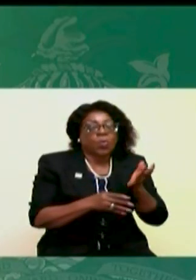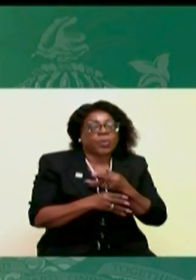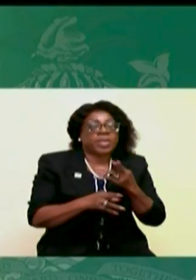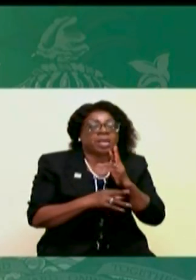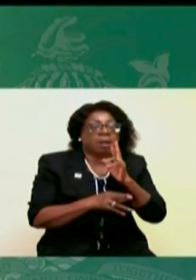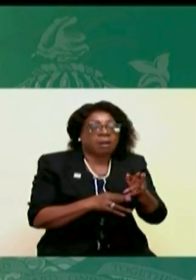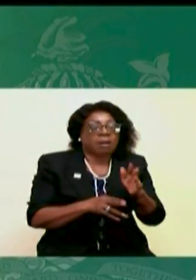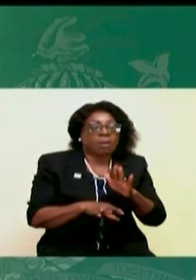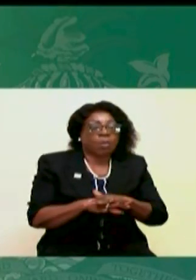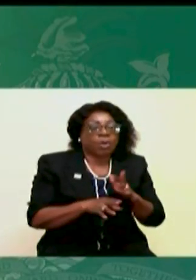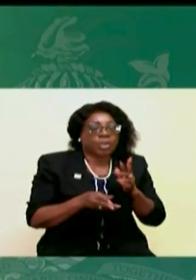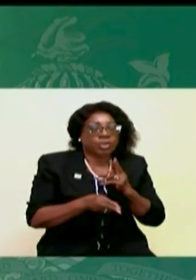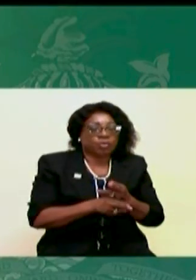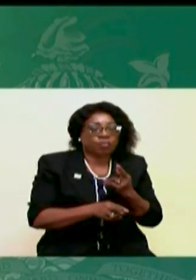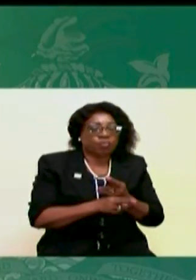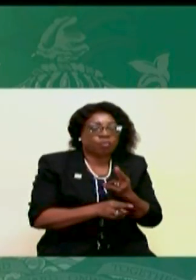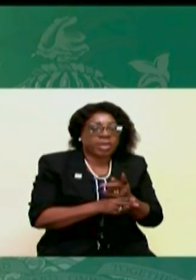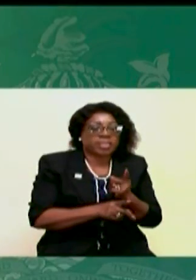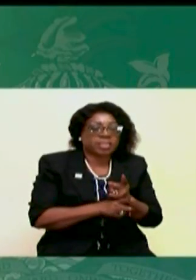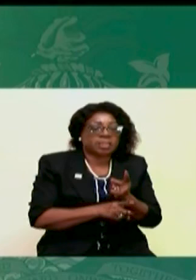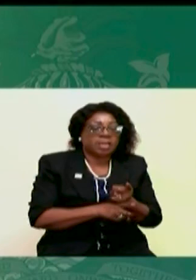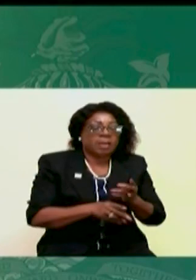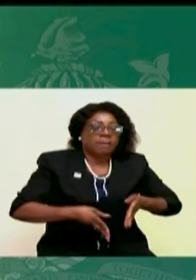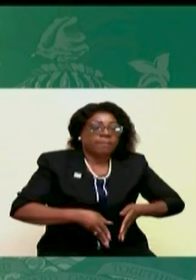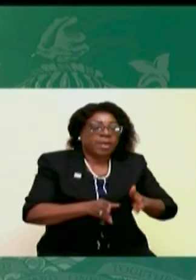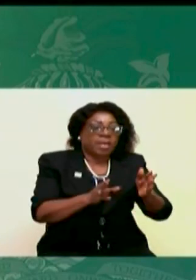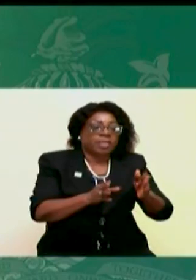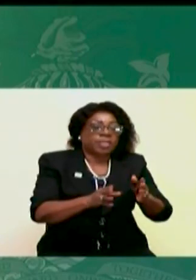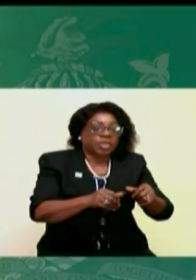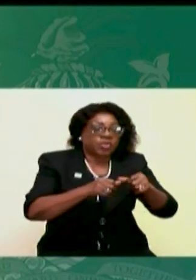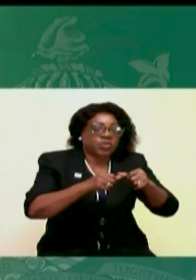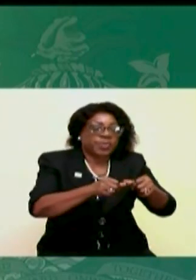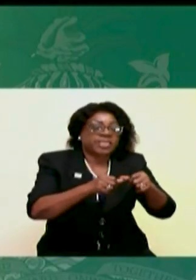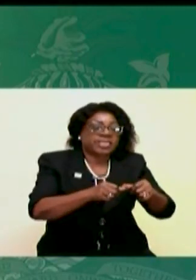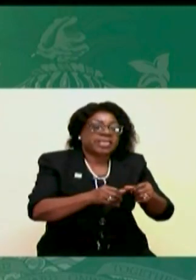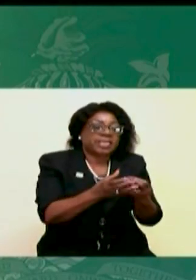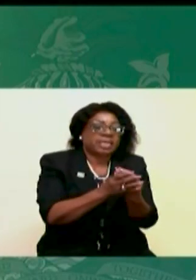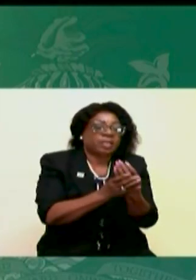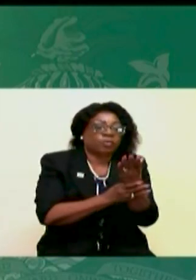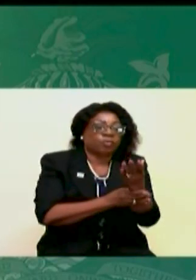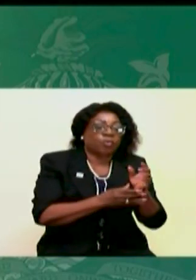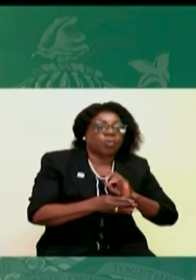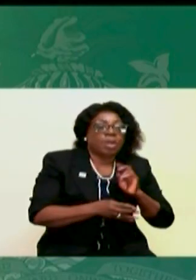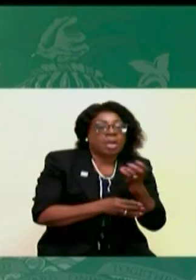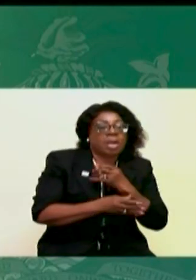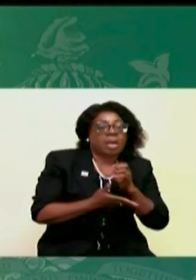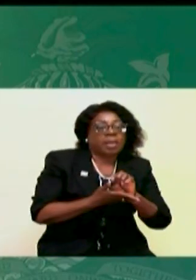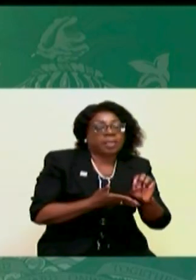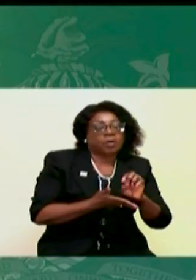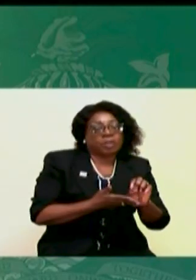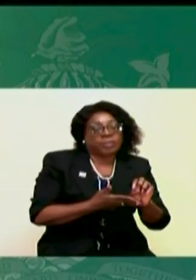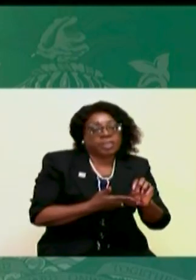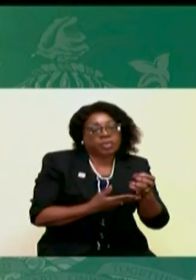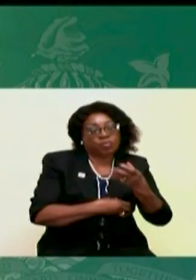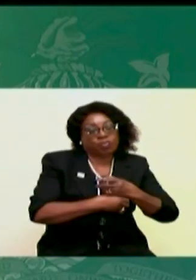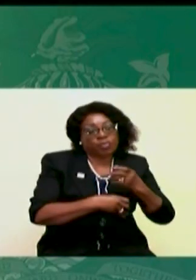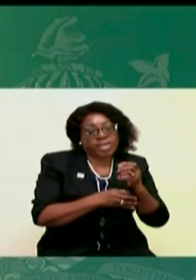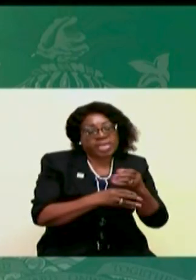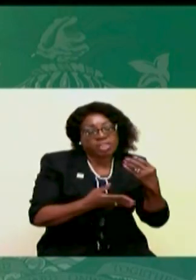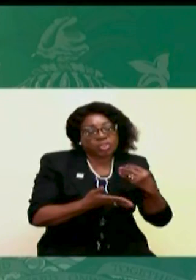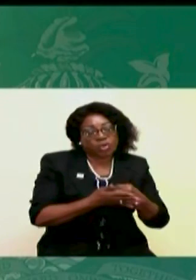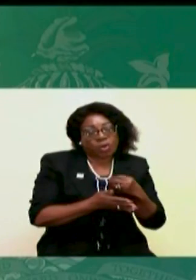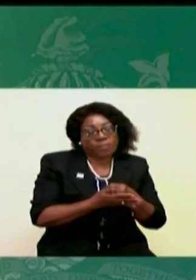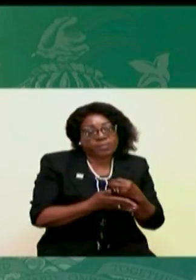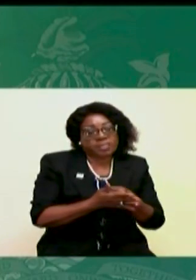path to maintain and grow our economy, create jobs, attract investments, and